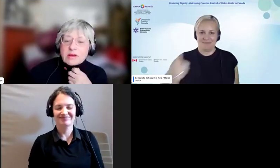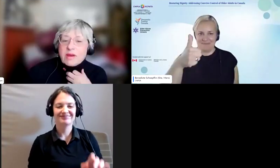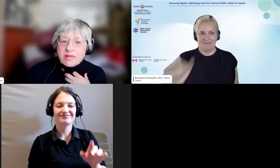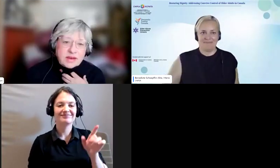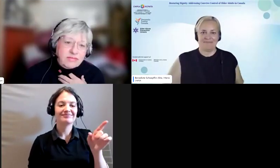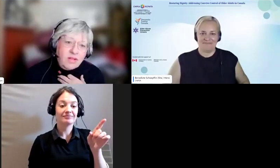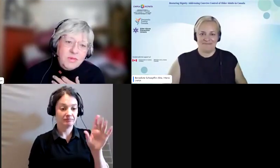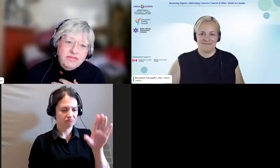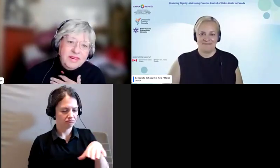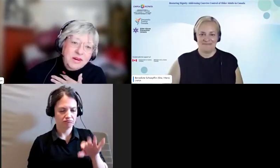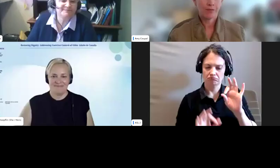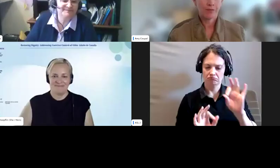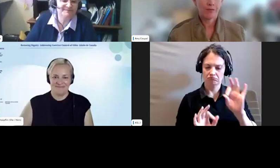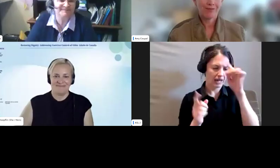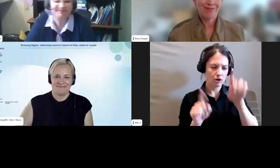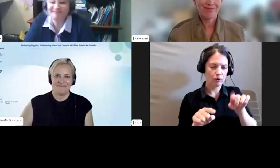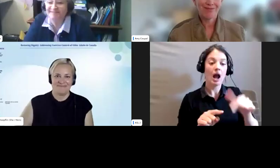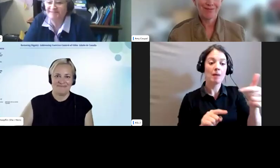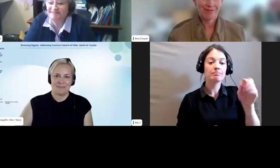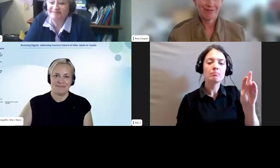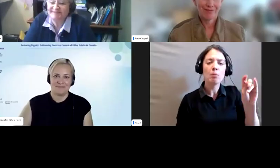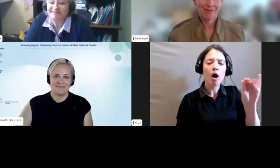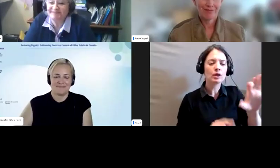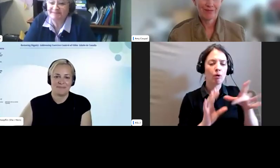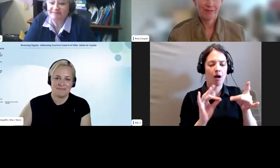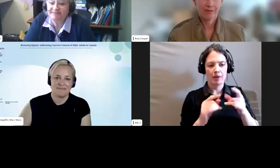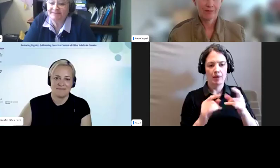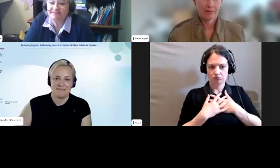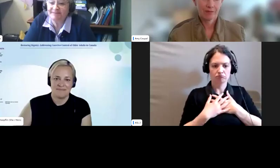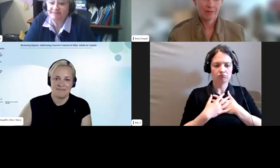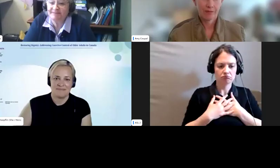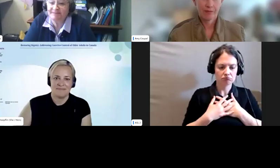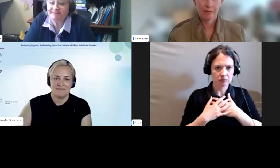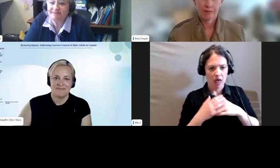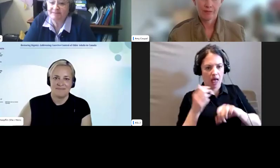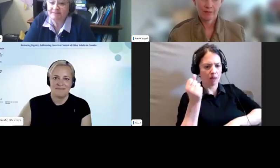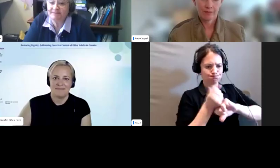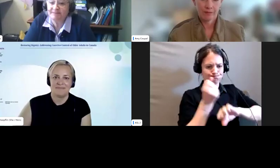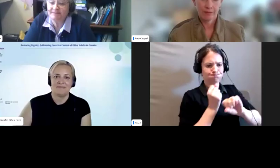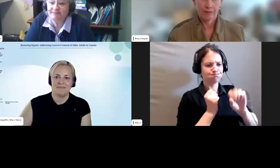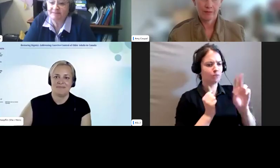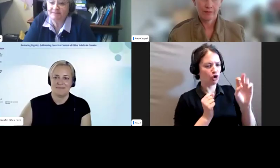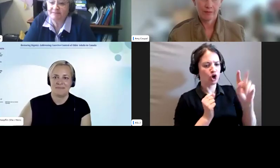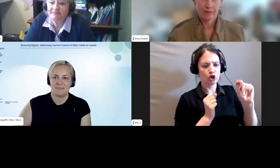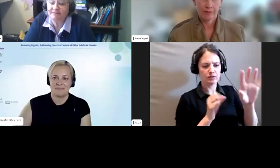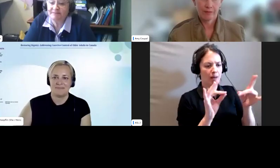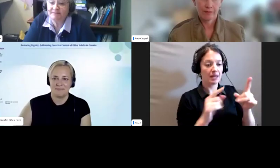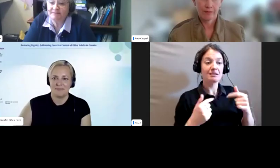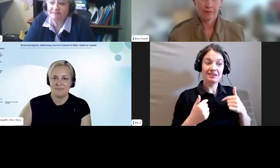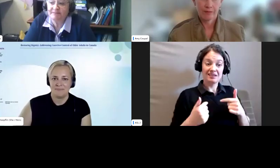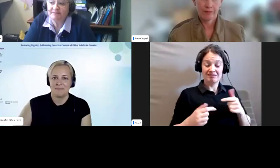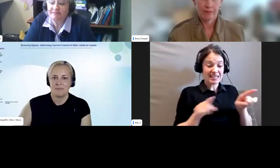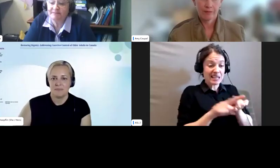I'm really grateful I get to follow my friend Kurt because he really, I think, sets up and really follows what I said on the first question